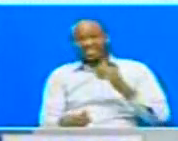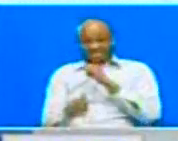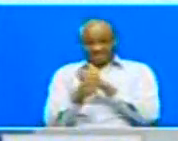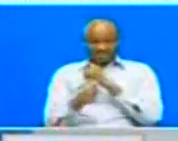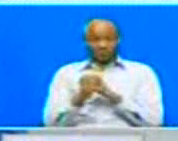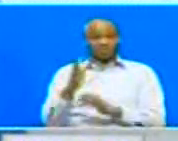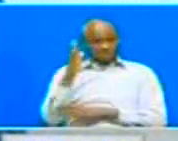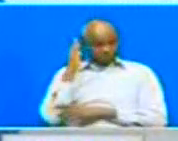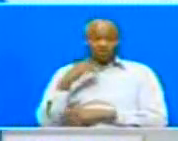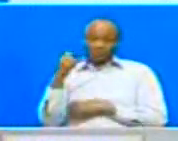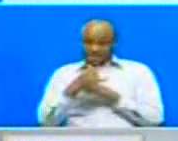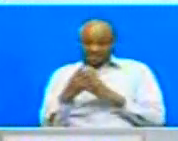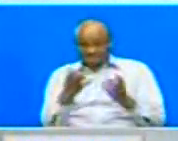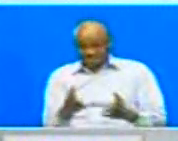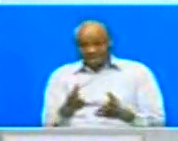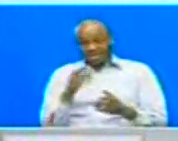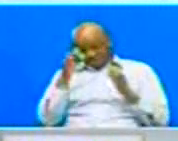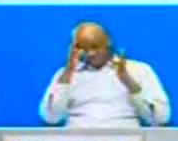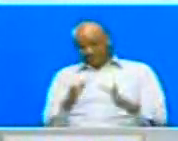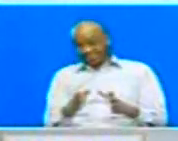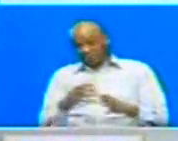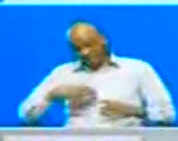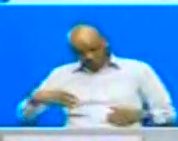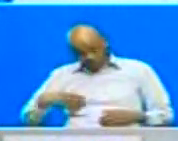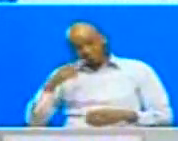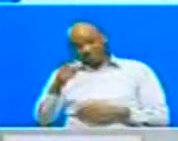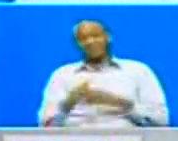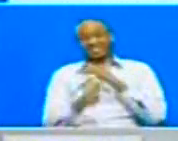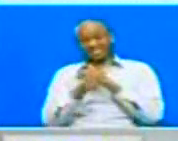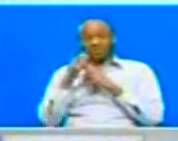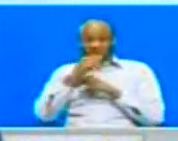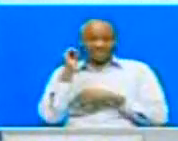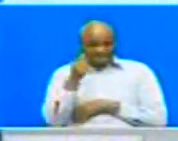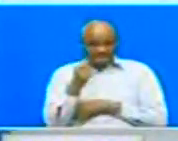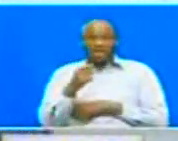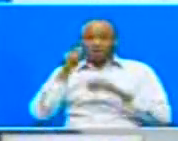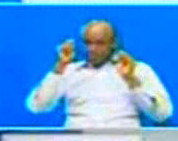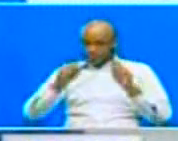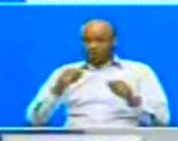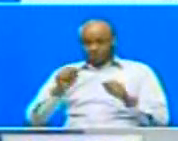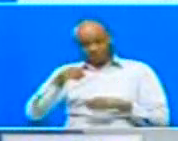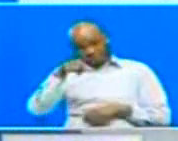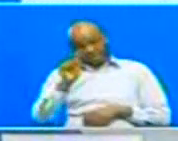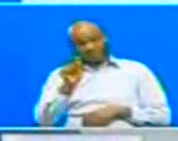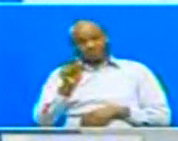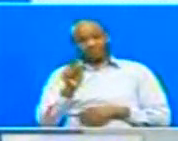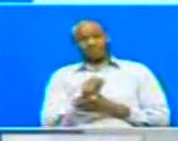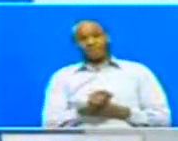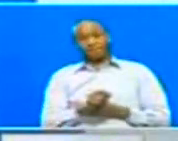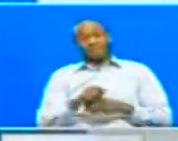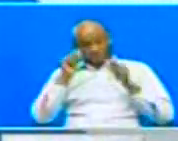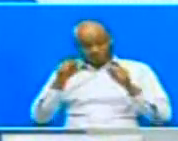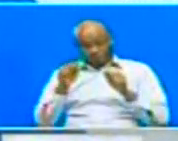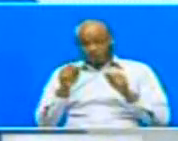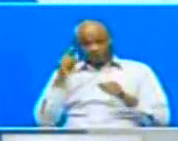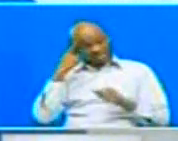to the security of the country in which he or she is, or constitutes a danger to the community of that country. Would it be